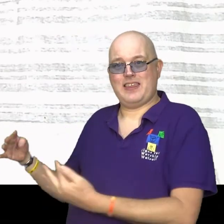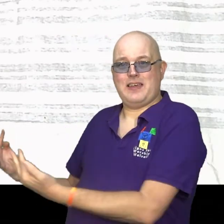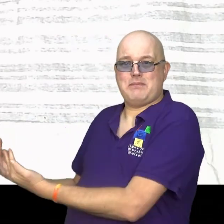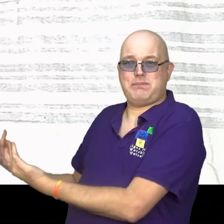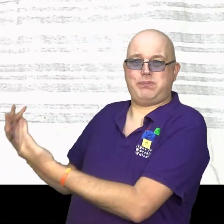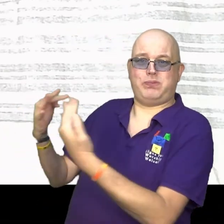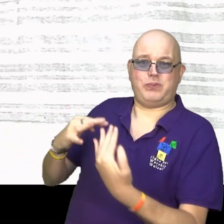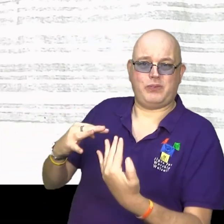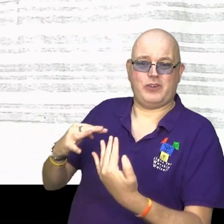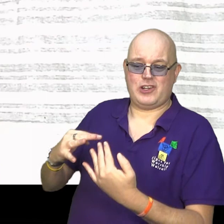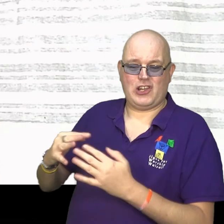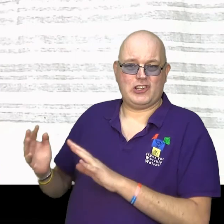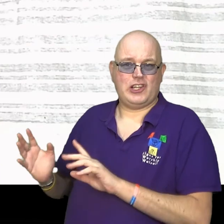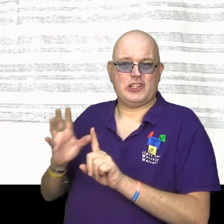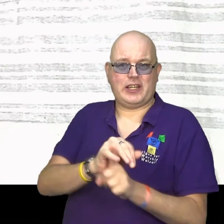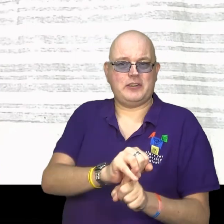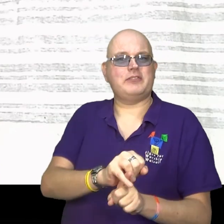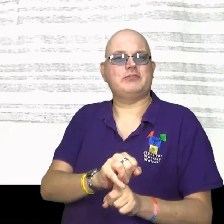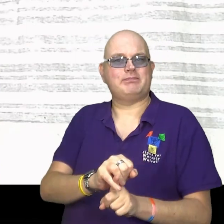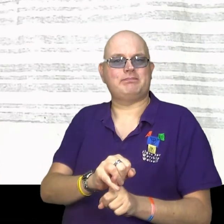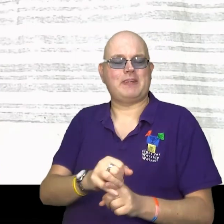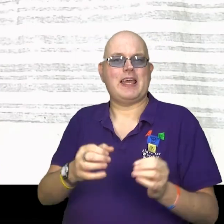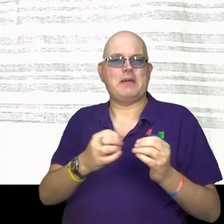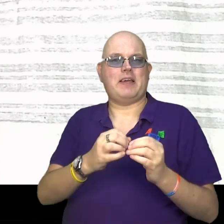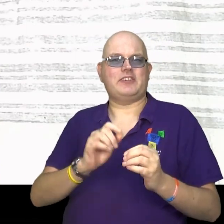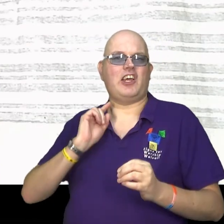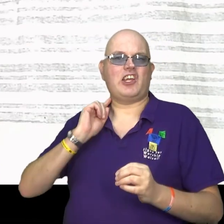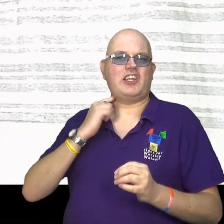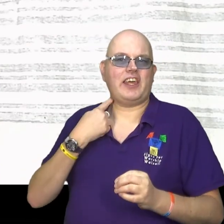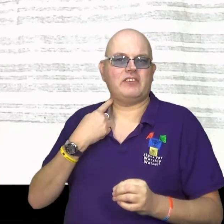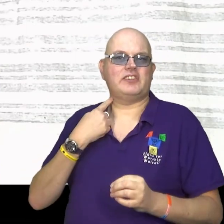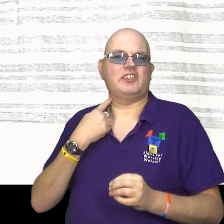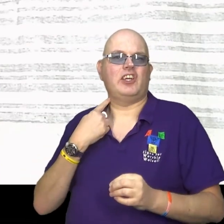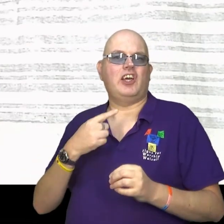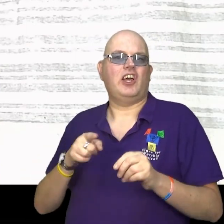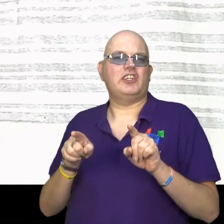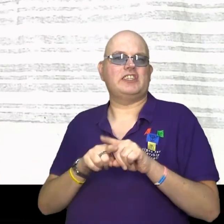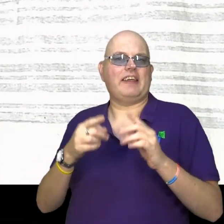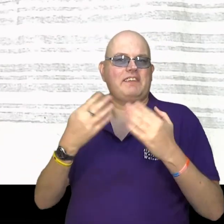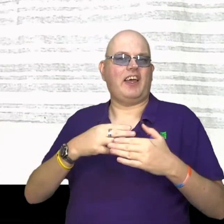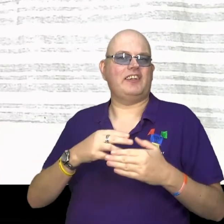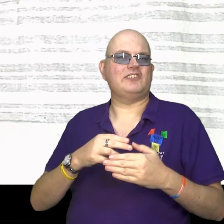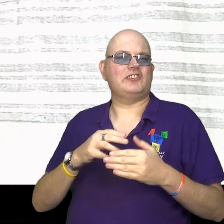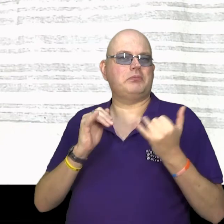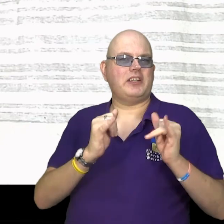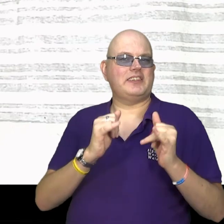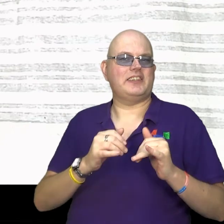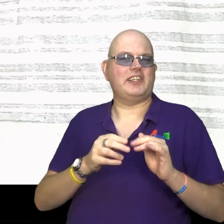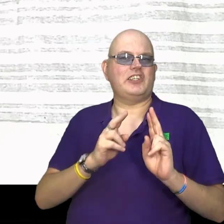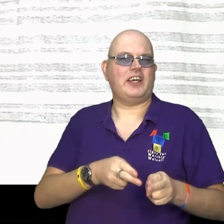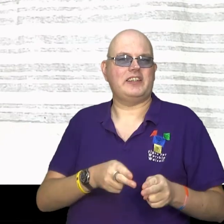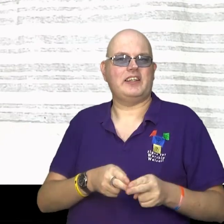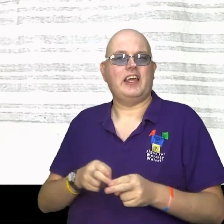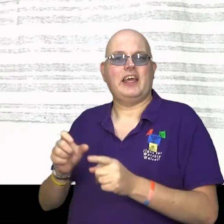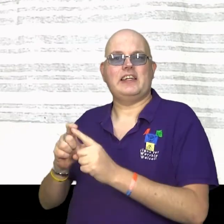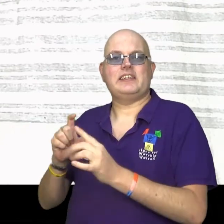Persians and the Medes breached the gate and took over the city. Belshazzar is killed on the very same night, and Darius